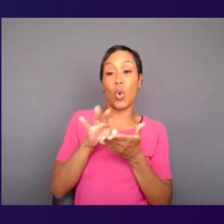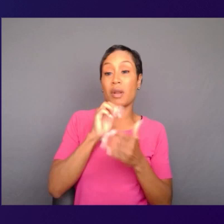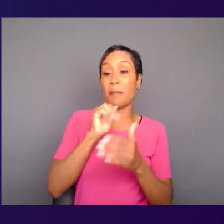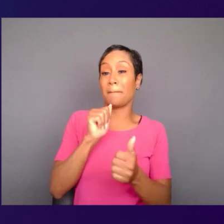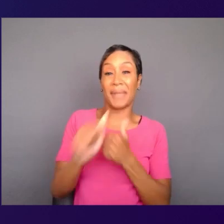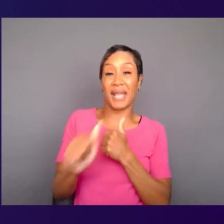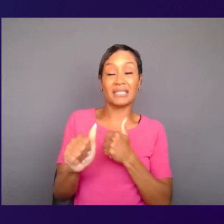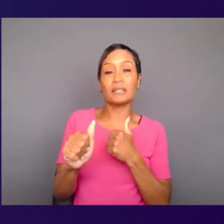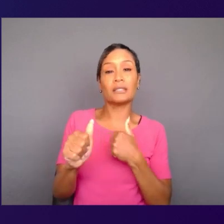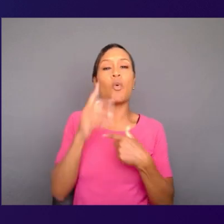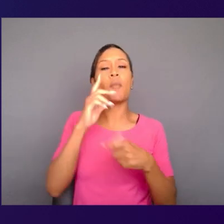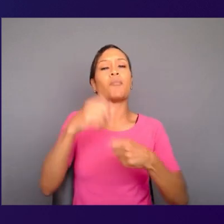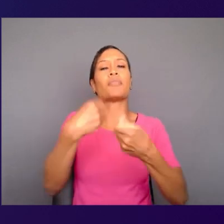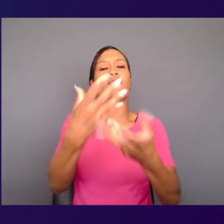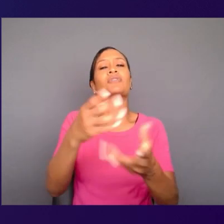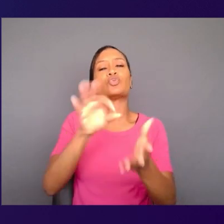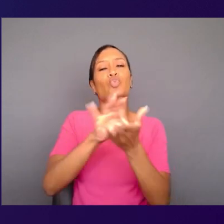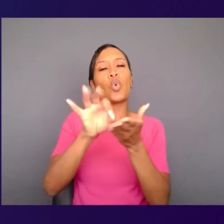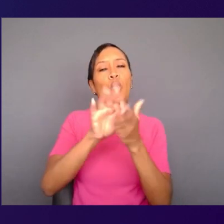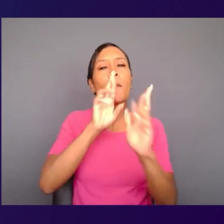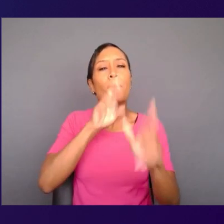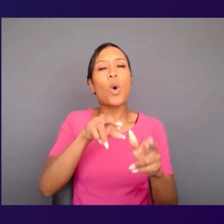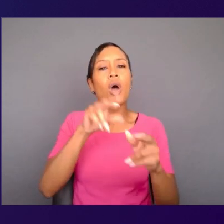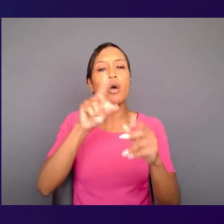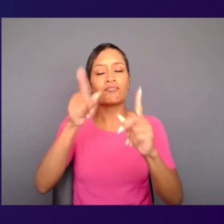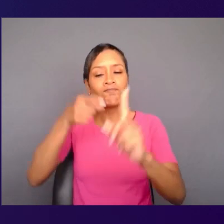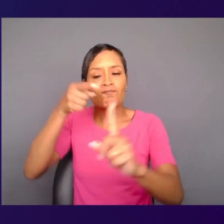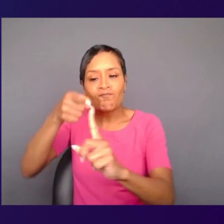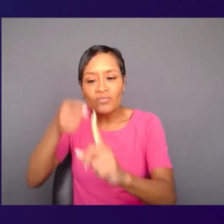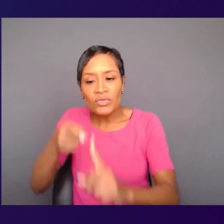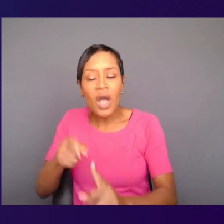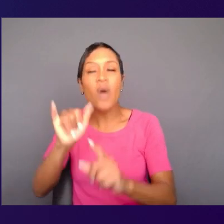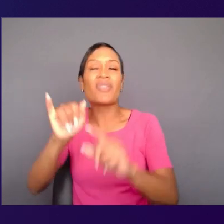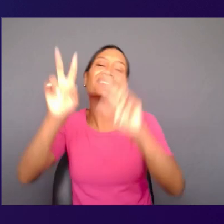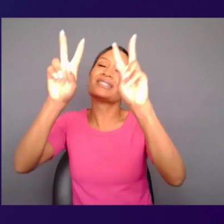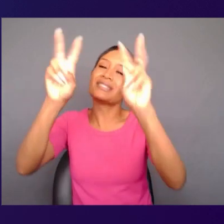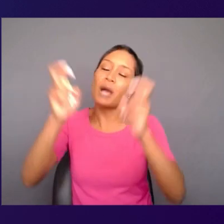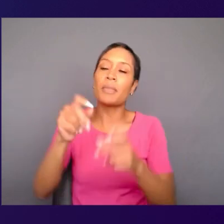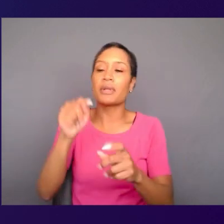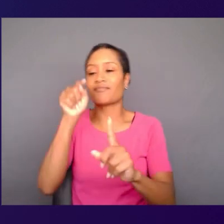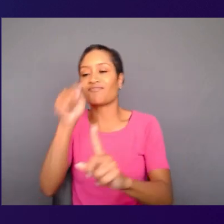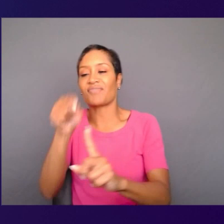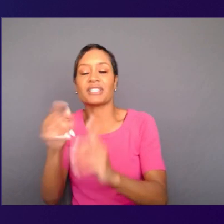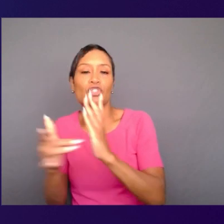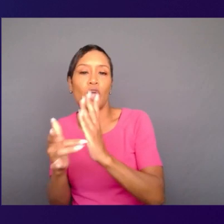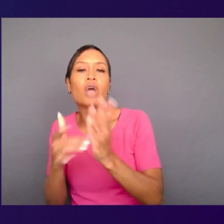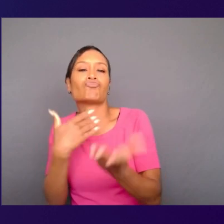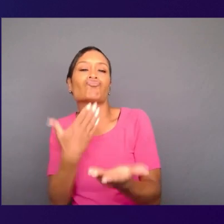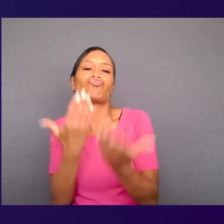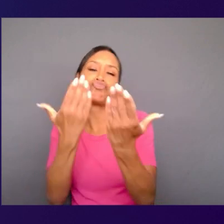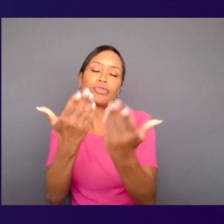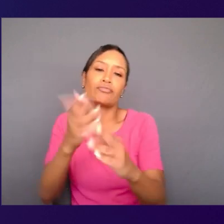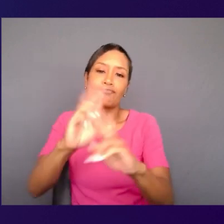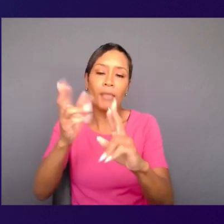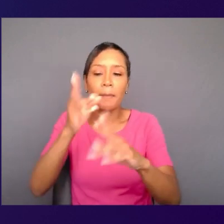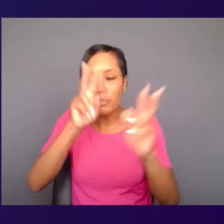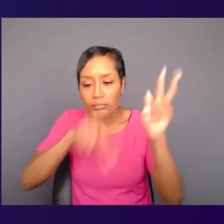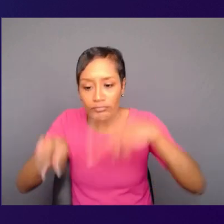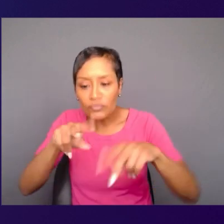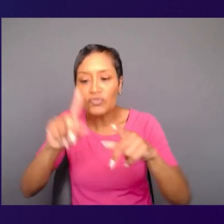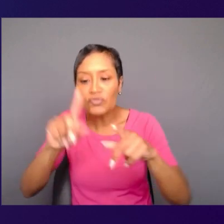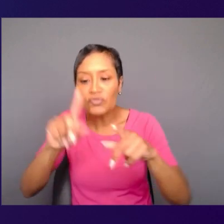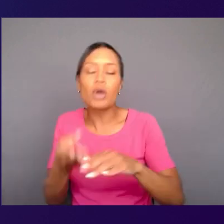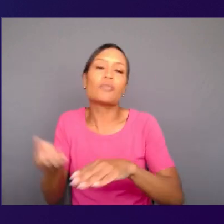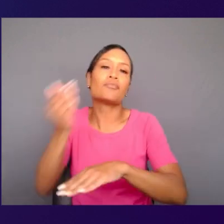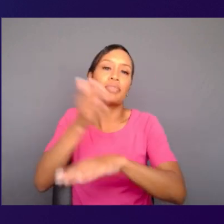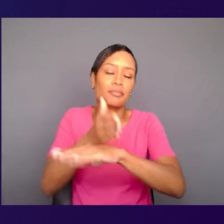score report that provides targeted information on topics and technology that you may need to review in preparation to retake the